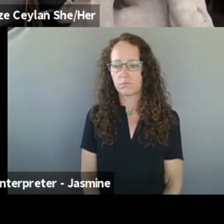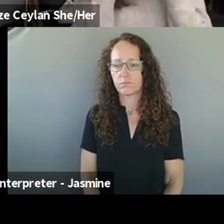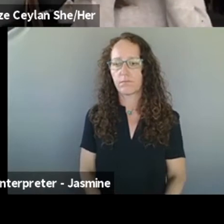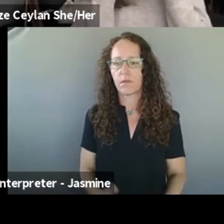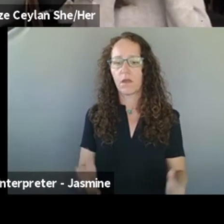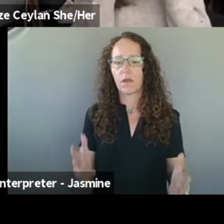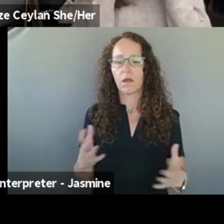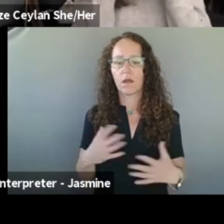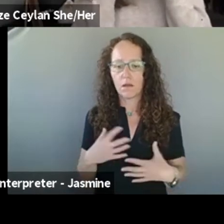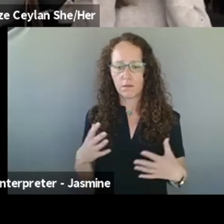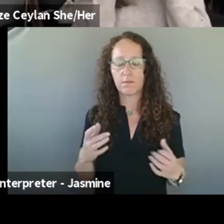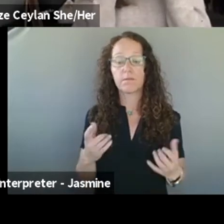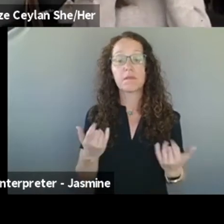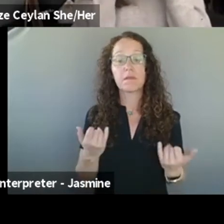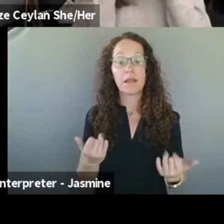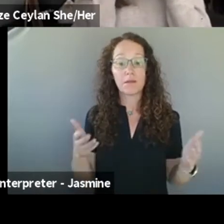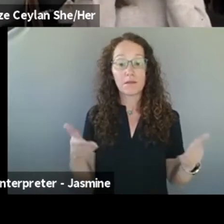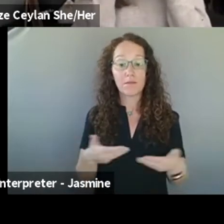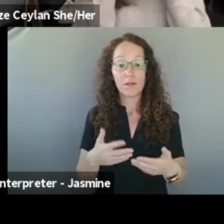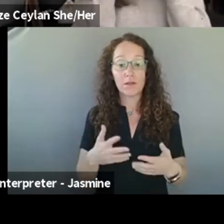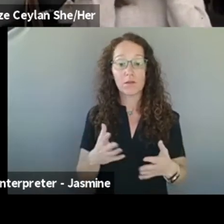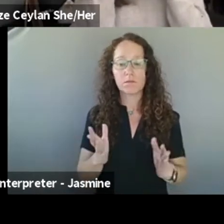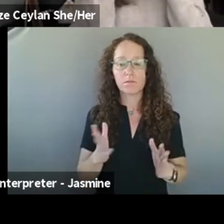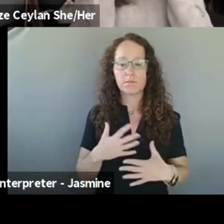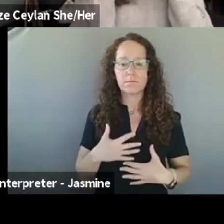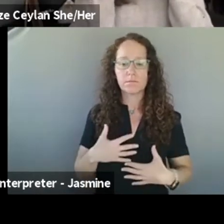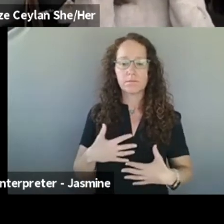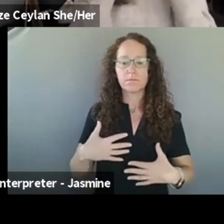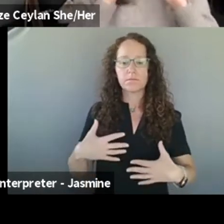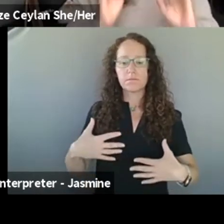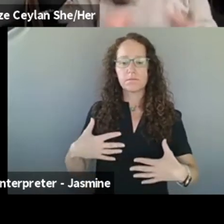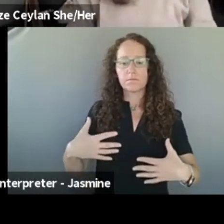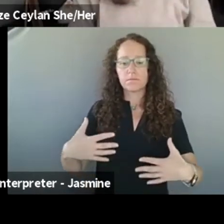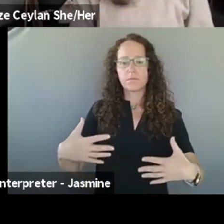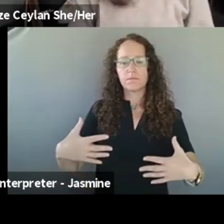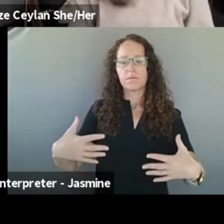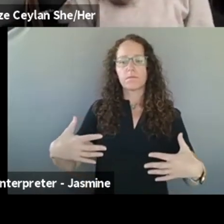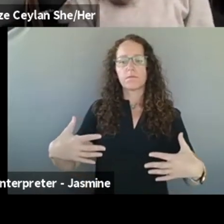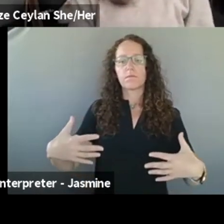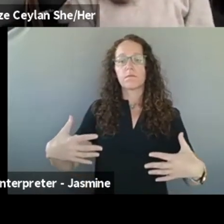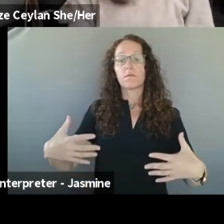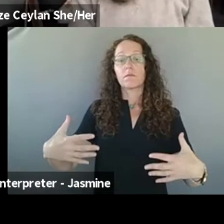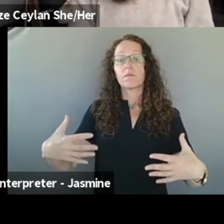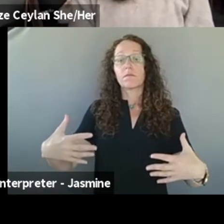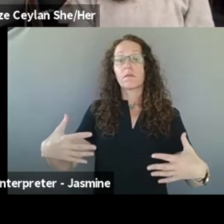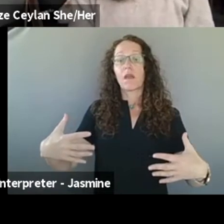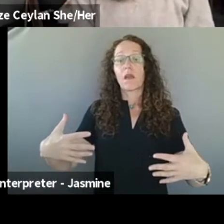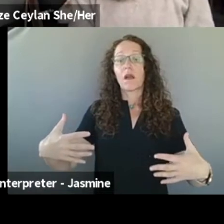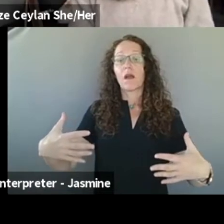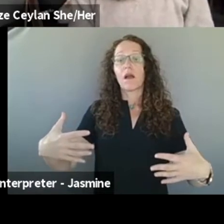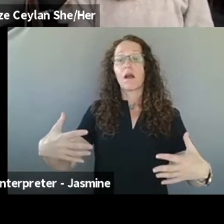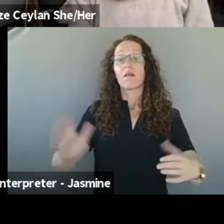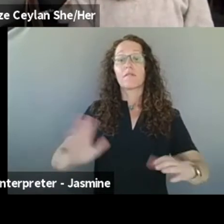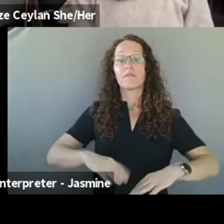I invite you to take in deep, slow breaths and let them out. Allow them to fill you up.